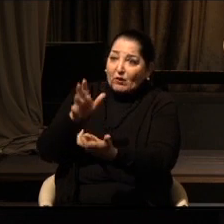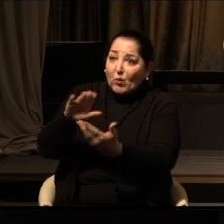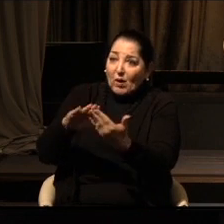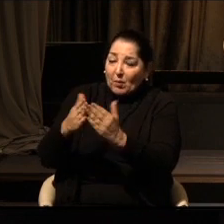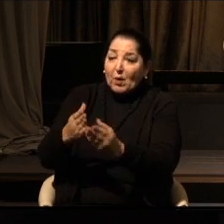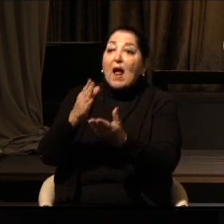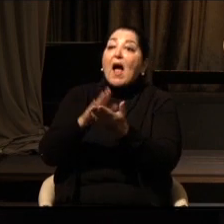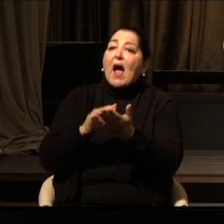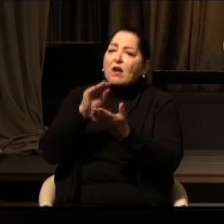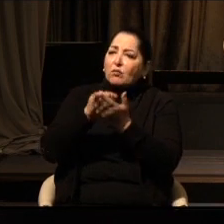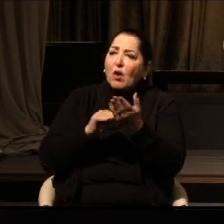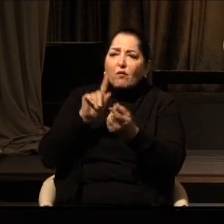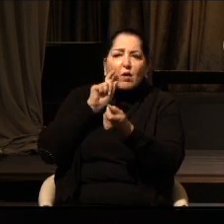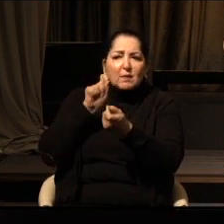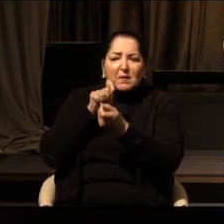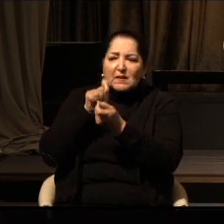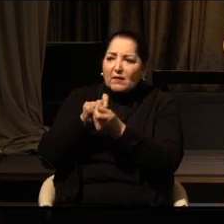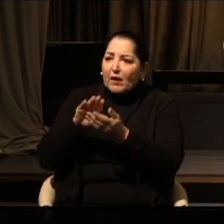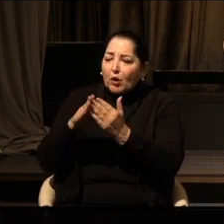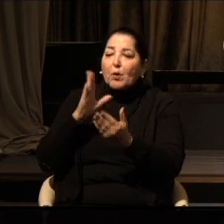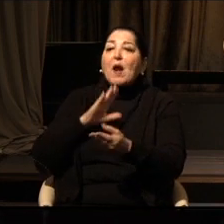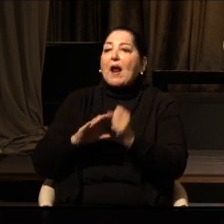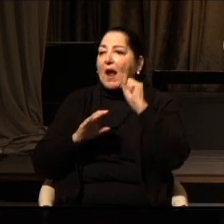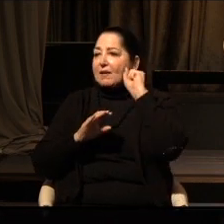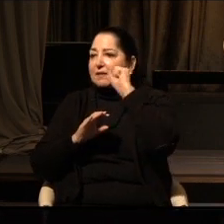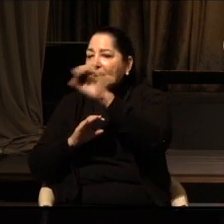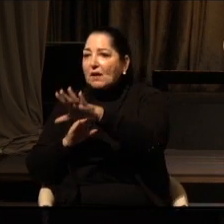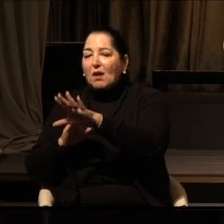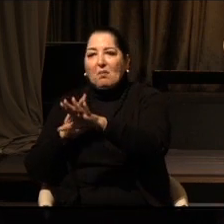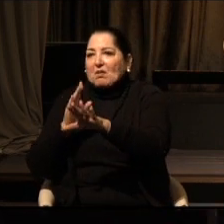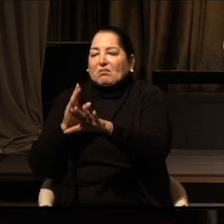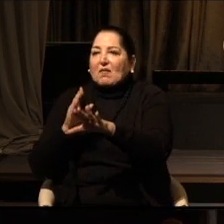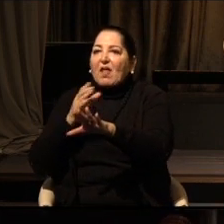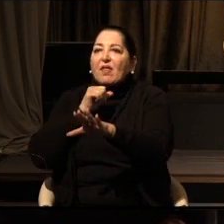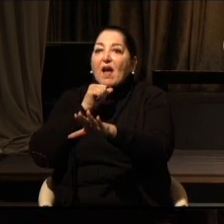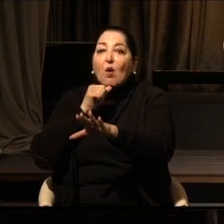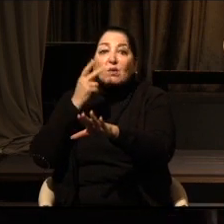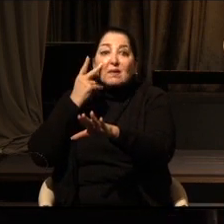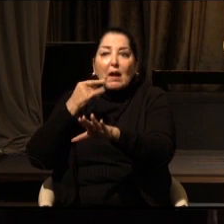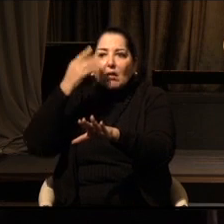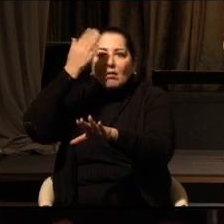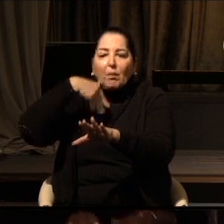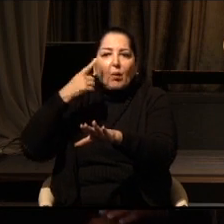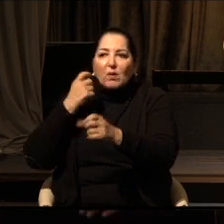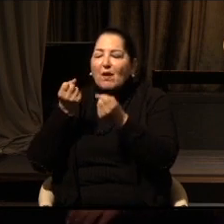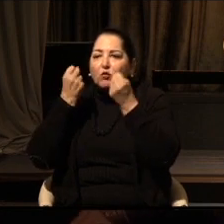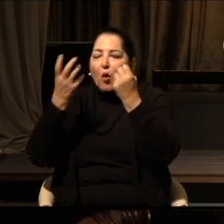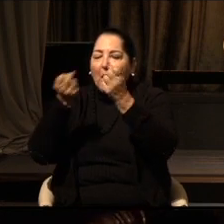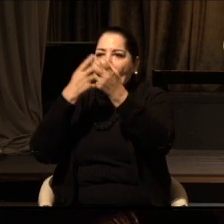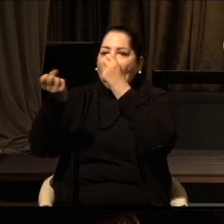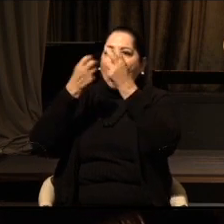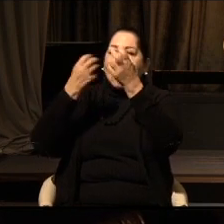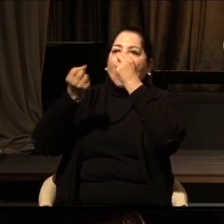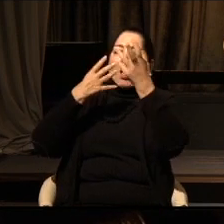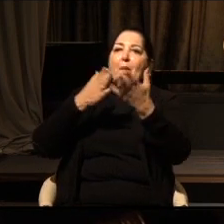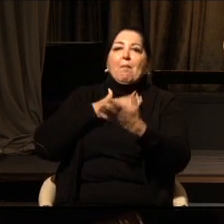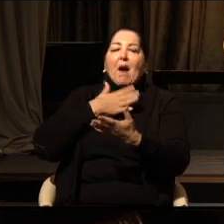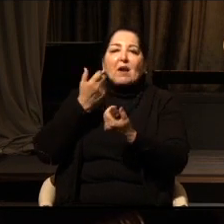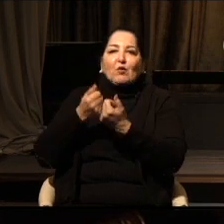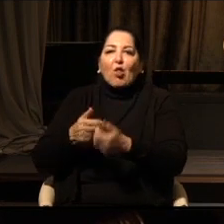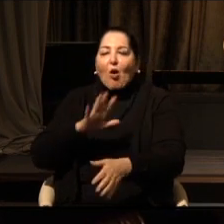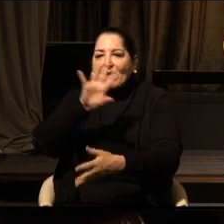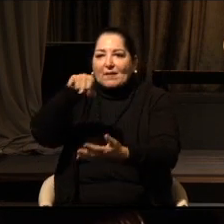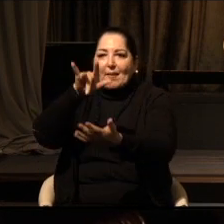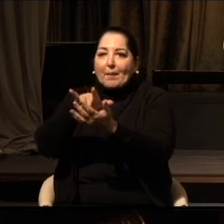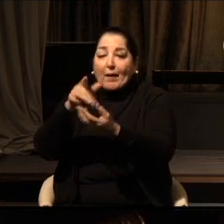is problematic when I talk to people who receive more emails in a given day than they could possibly hope to answer. How do we get